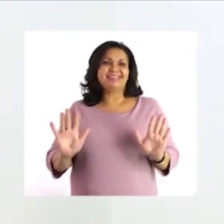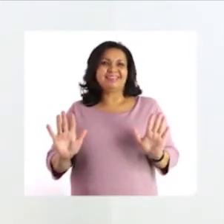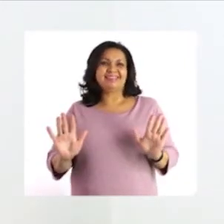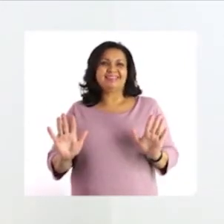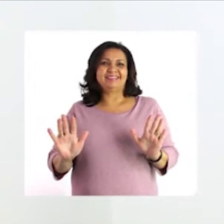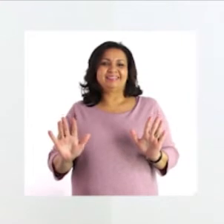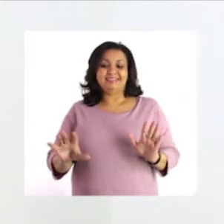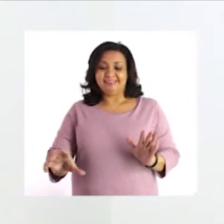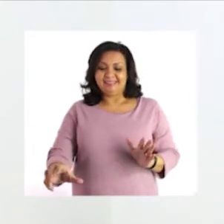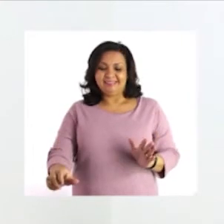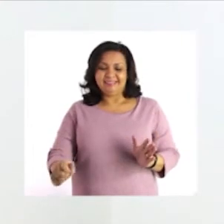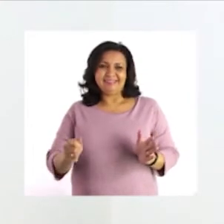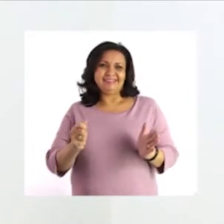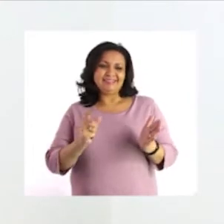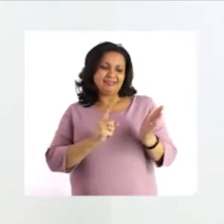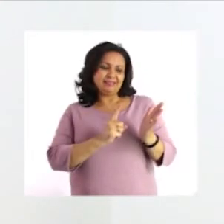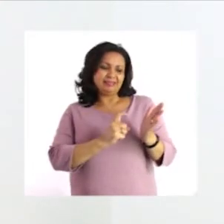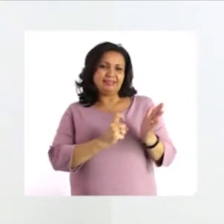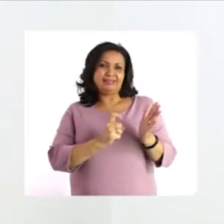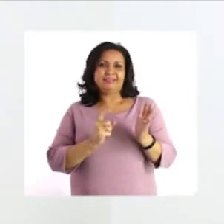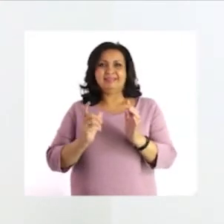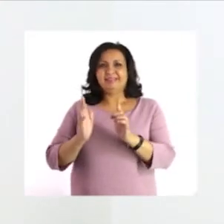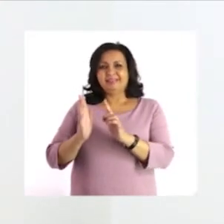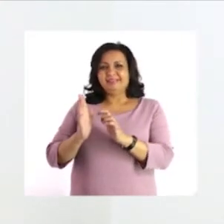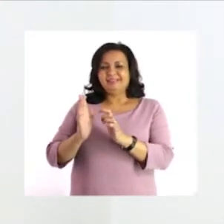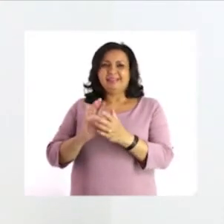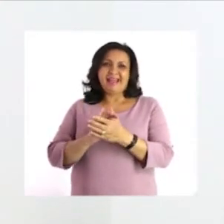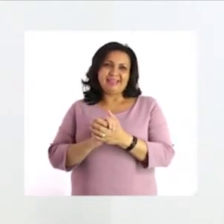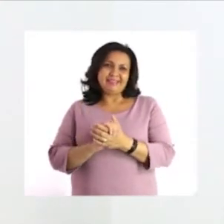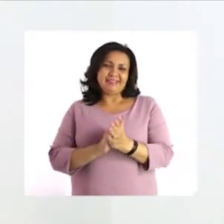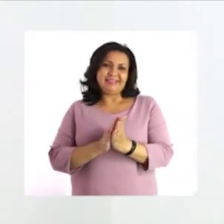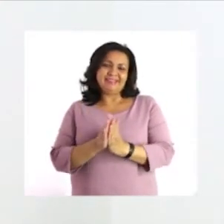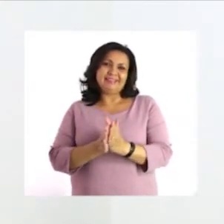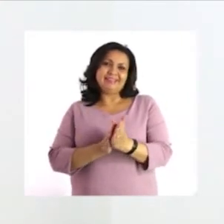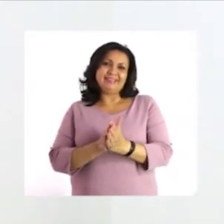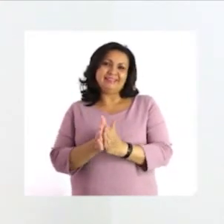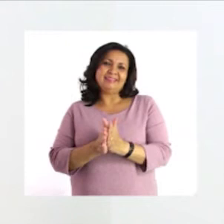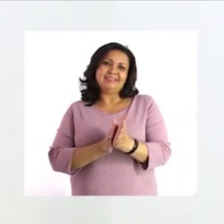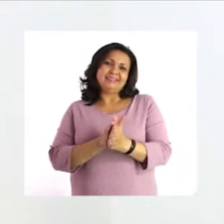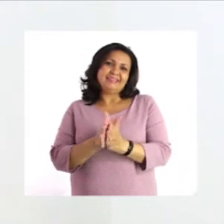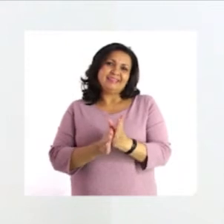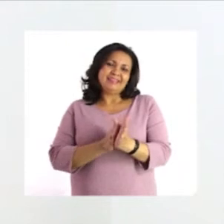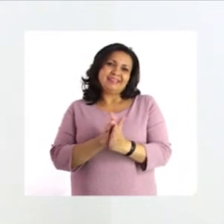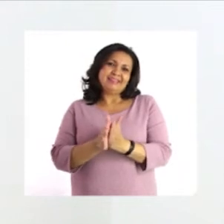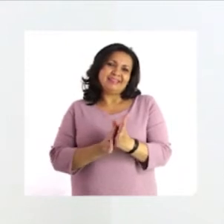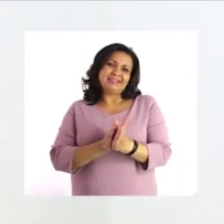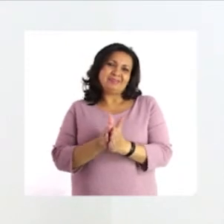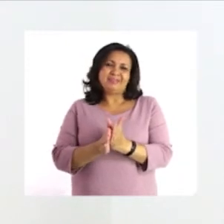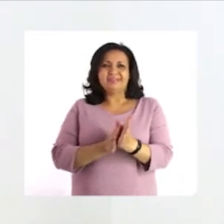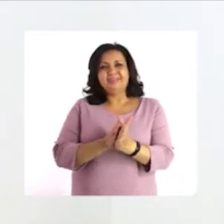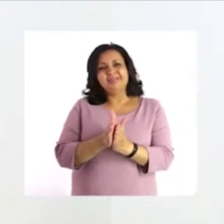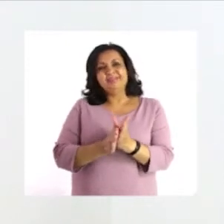take the sanitizer. Let's spray it on our hands. Once you've sprayed it on your hands, let's rub